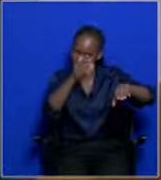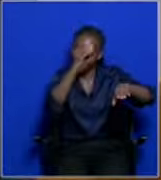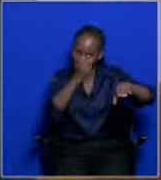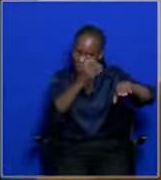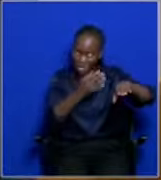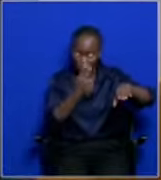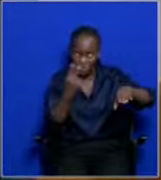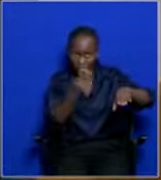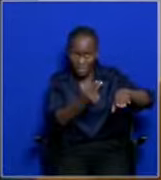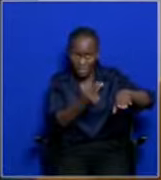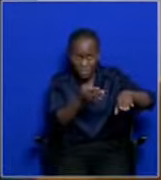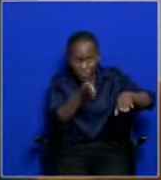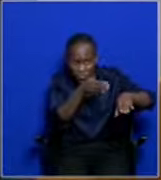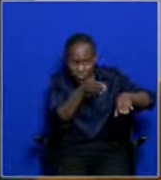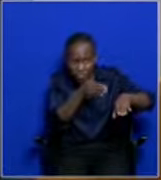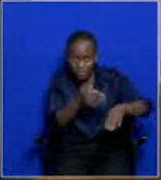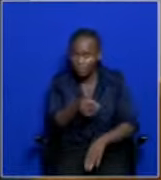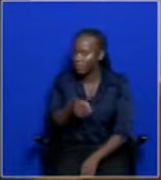And